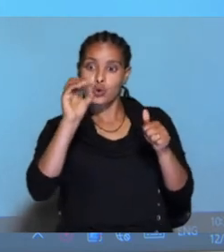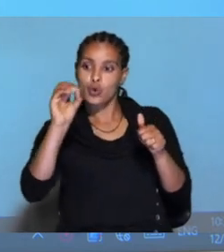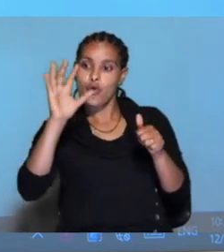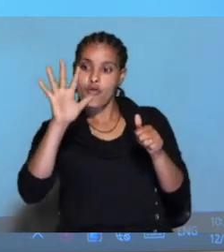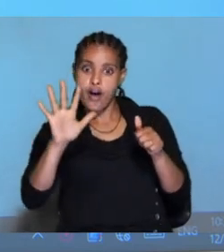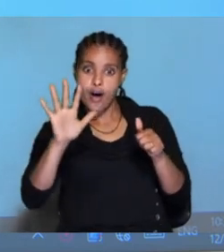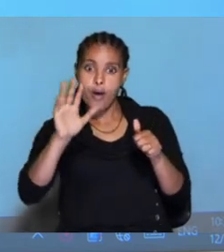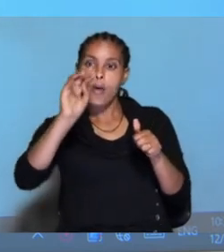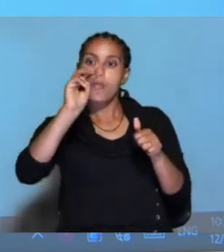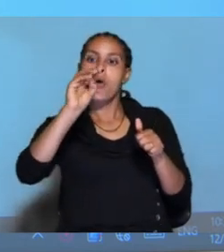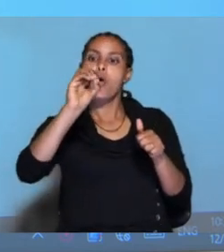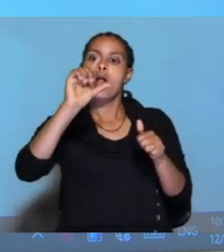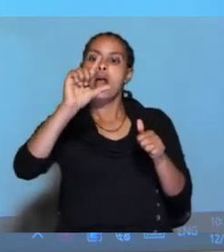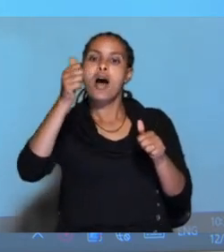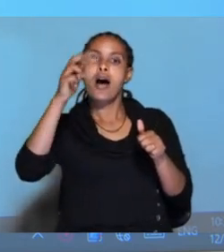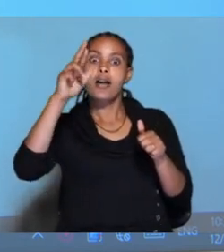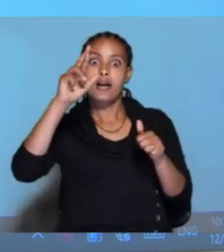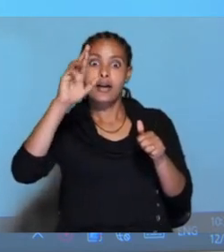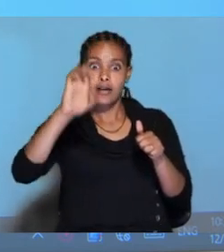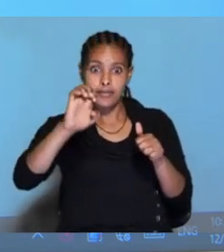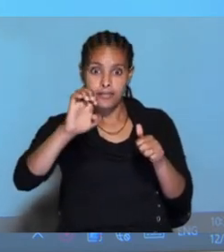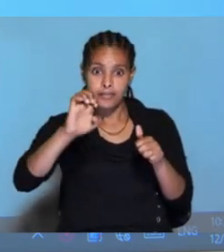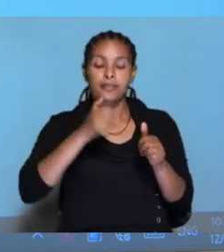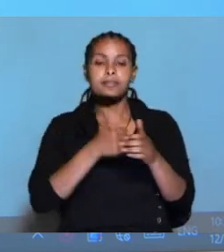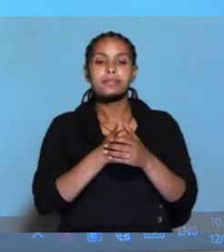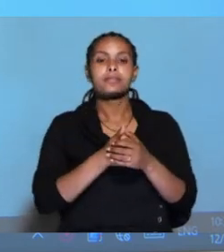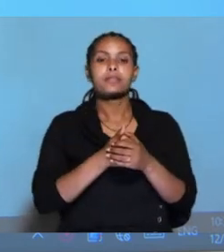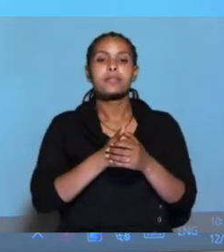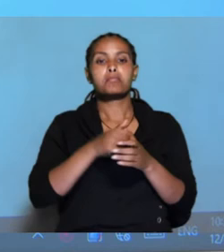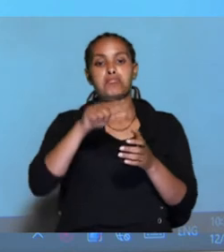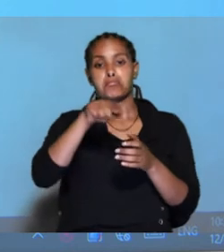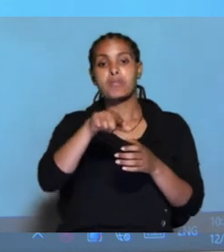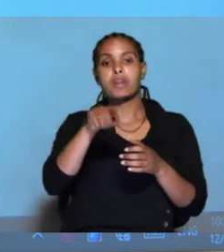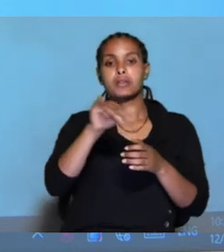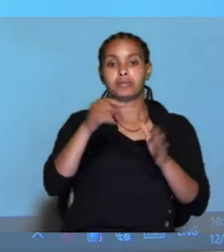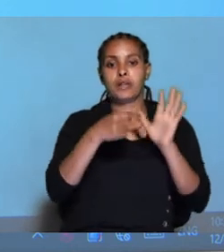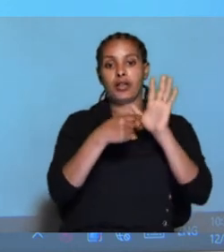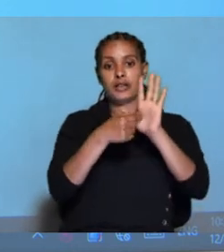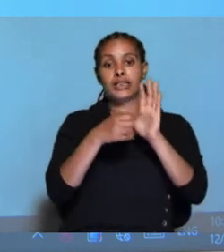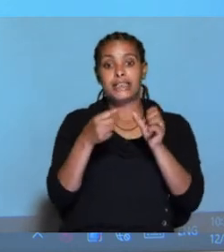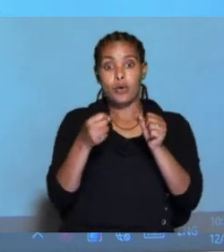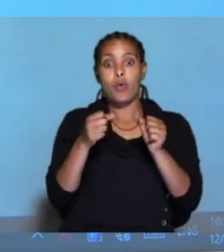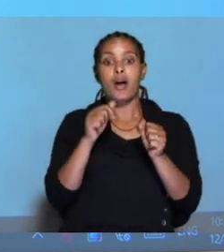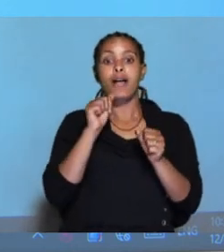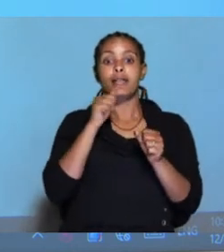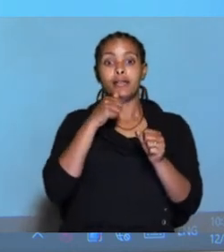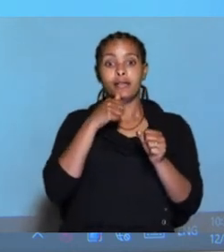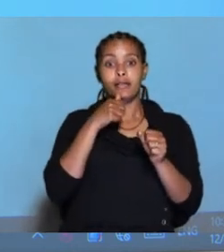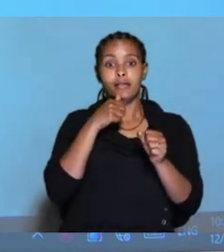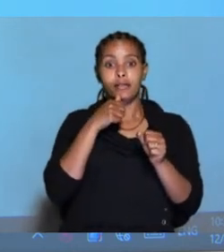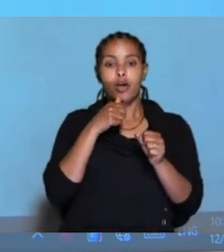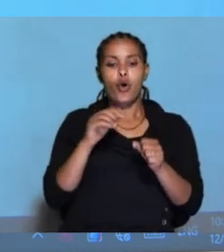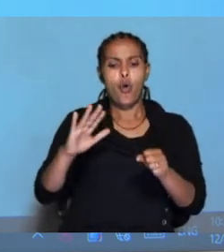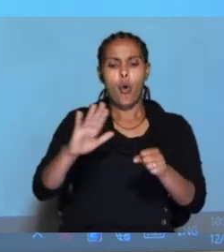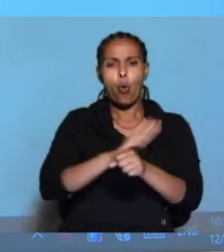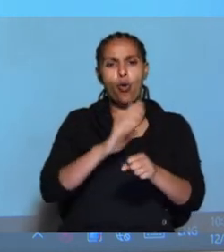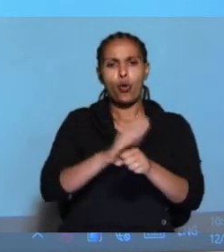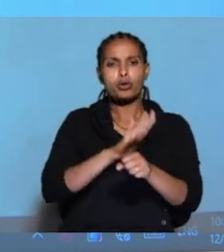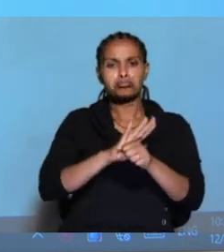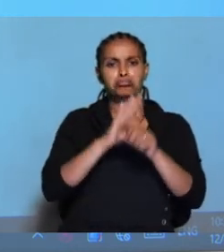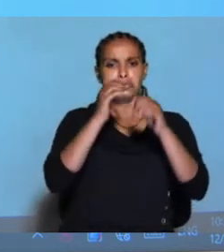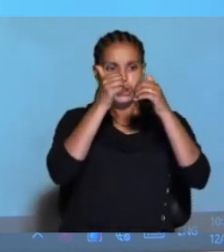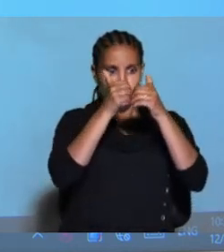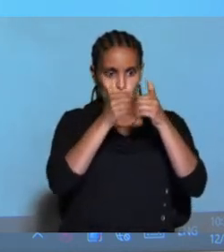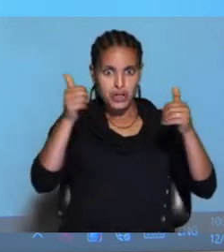0.005 molar sulfuric acid. Sulfuric acid is a strong acid, completely